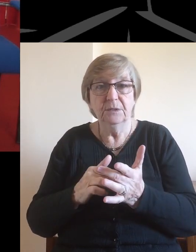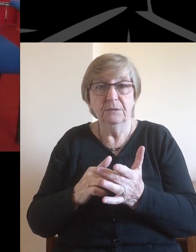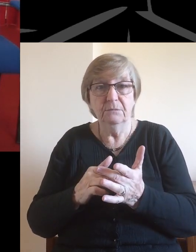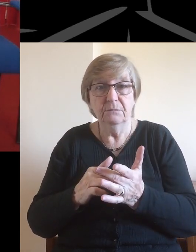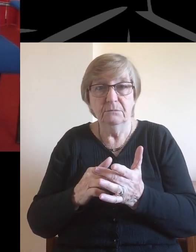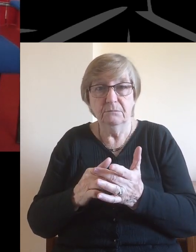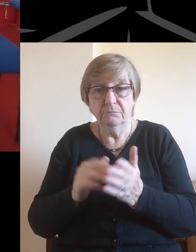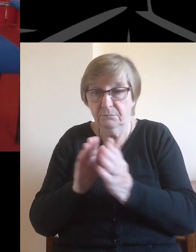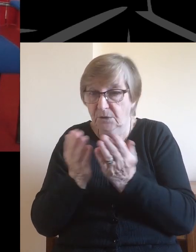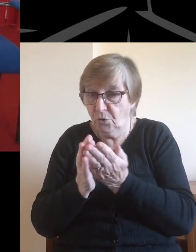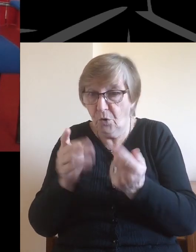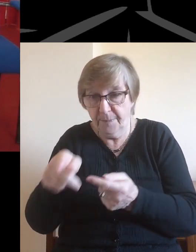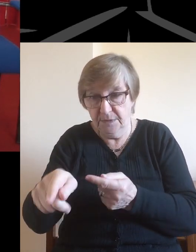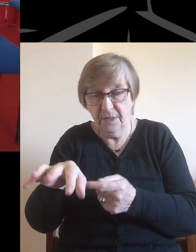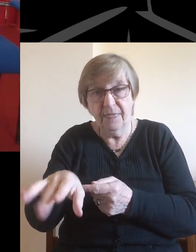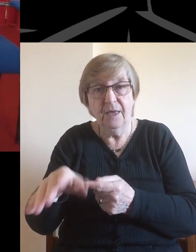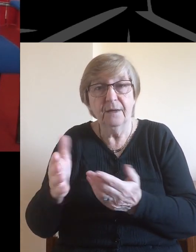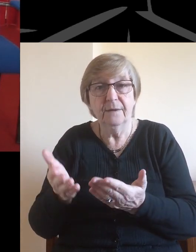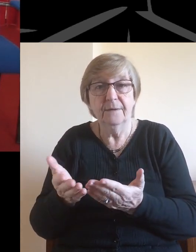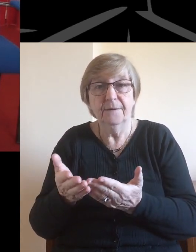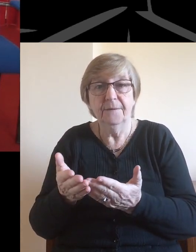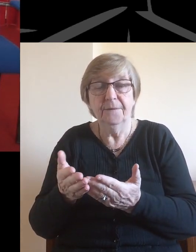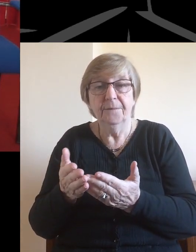and the materials here.